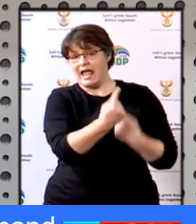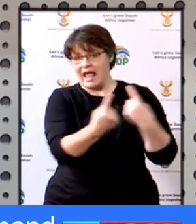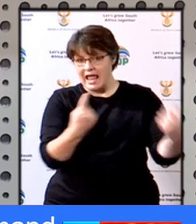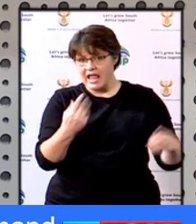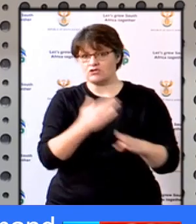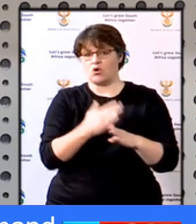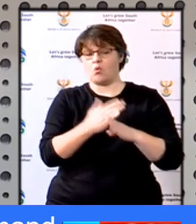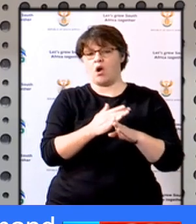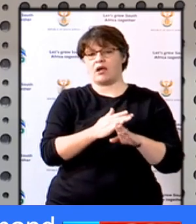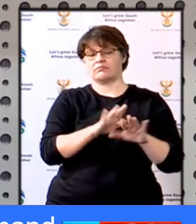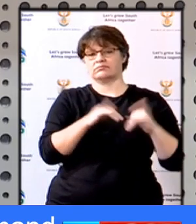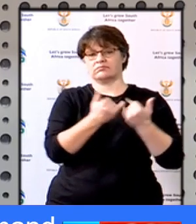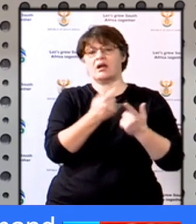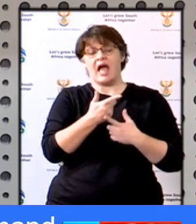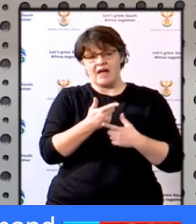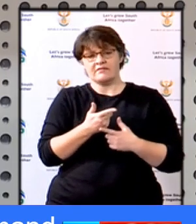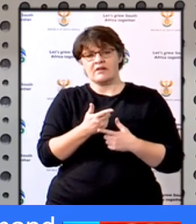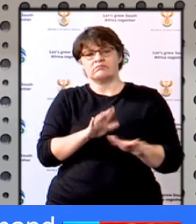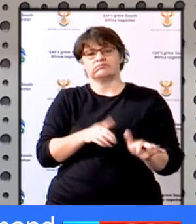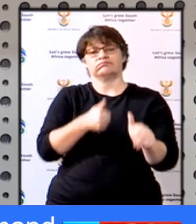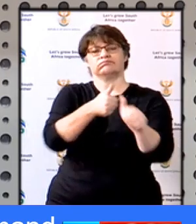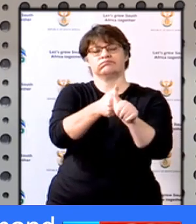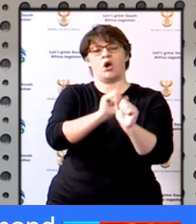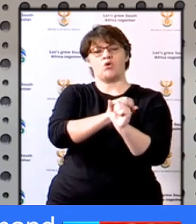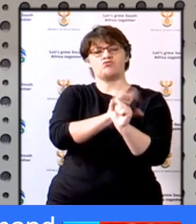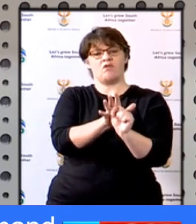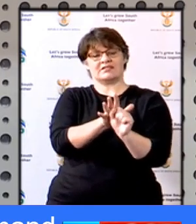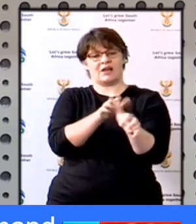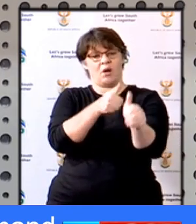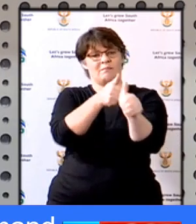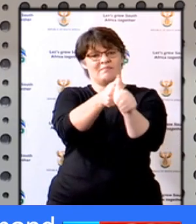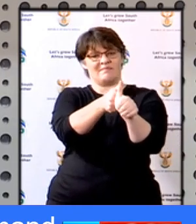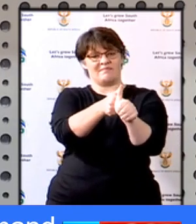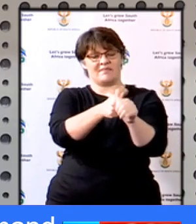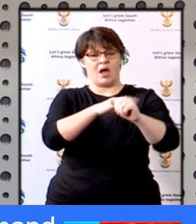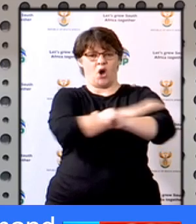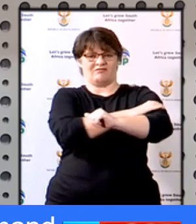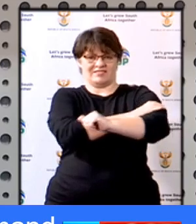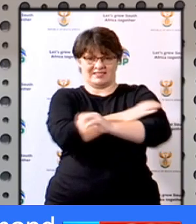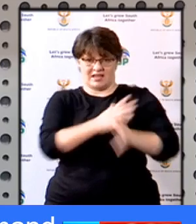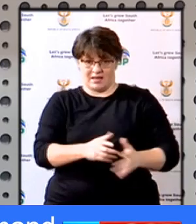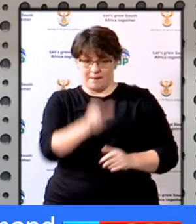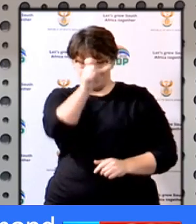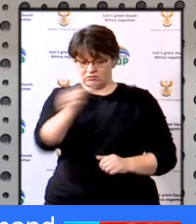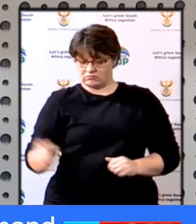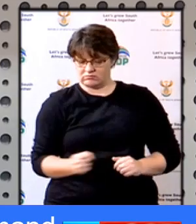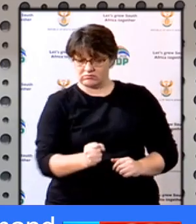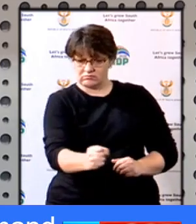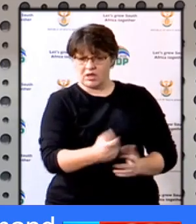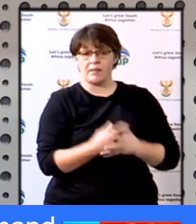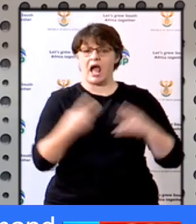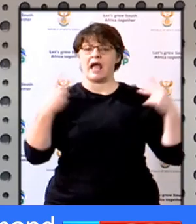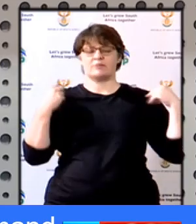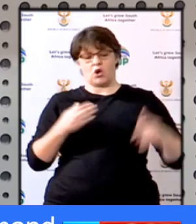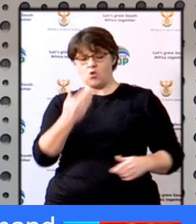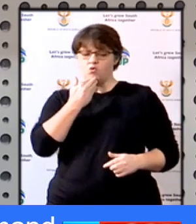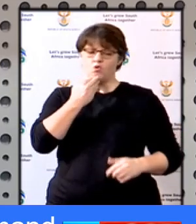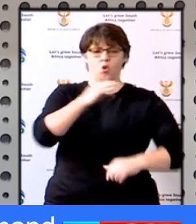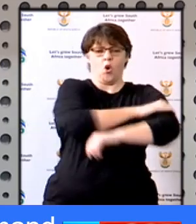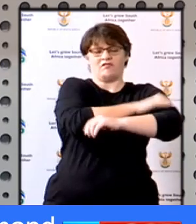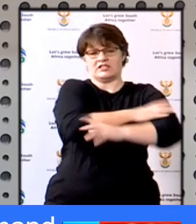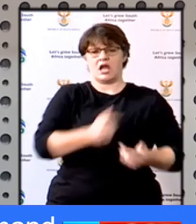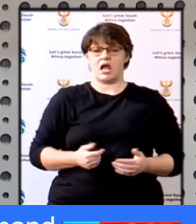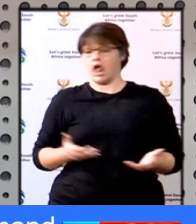have a COVID compliance officer. It's not just left vaguely. When an inspector comes in and says, who is the